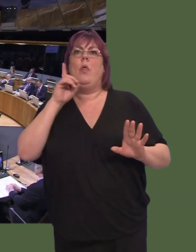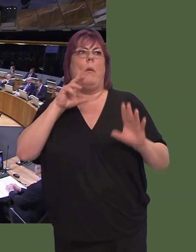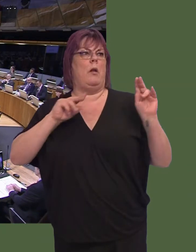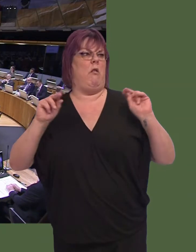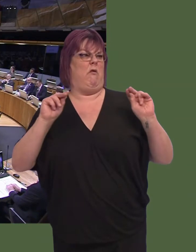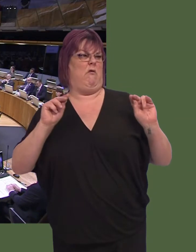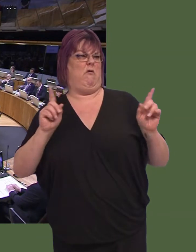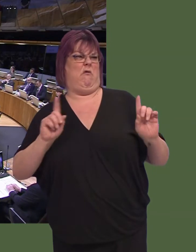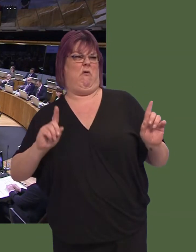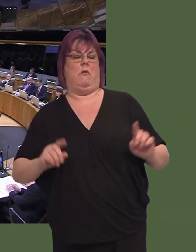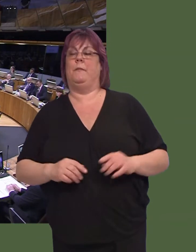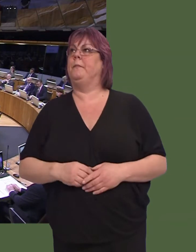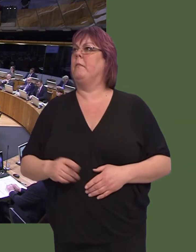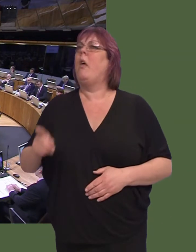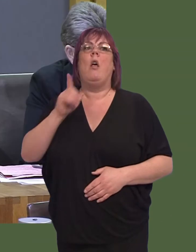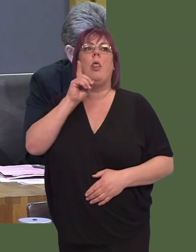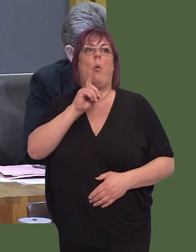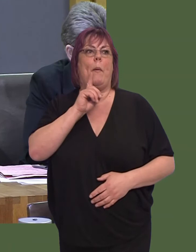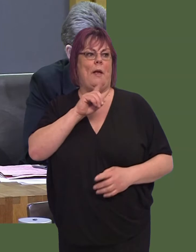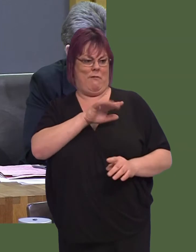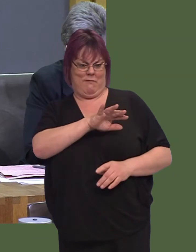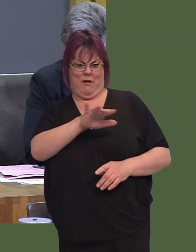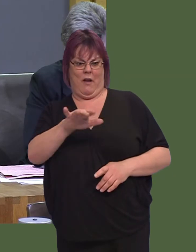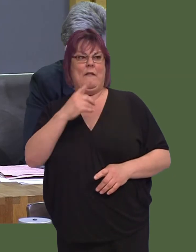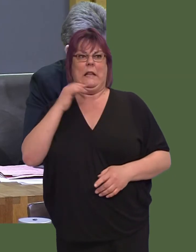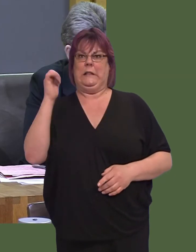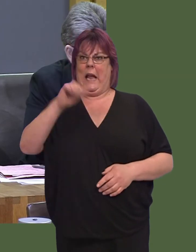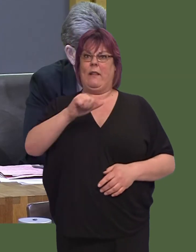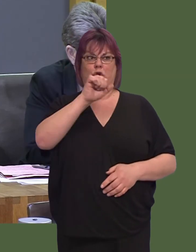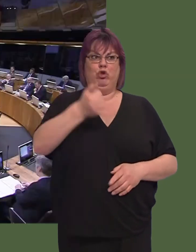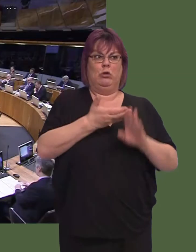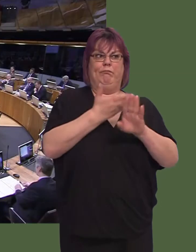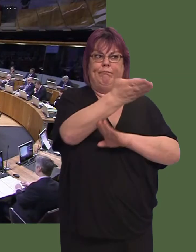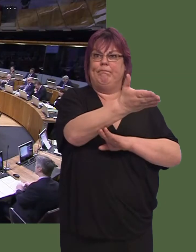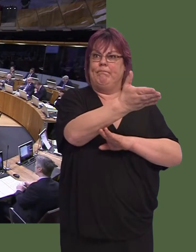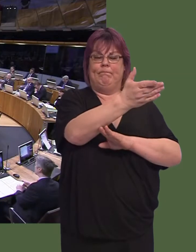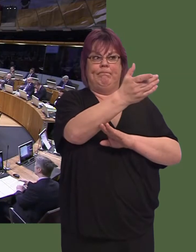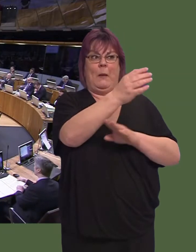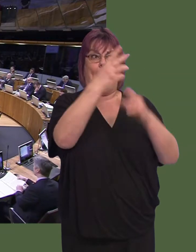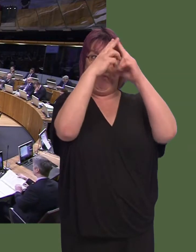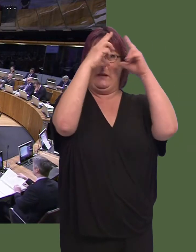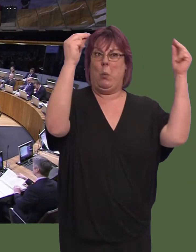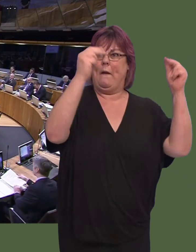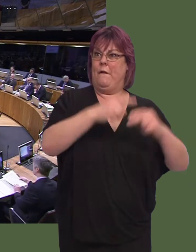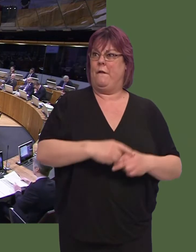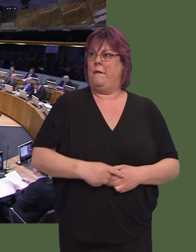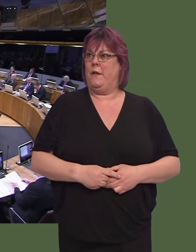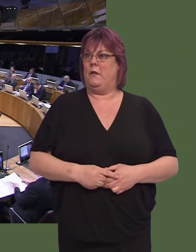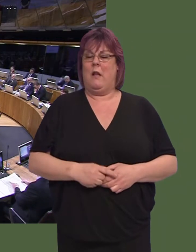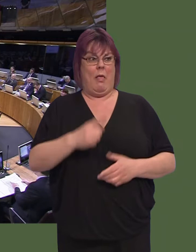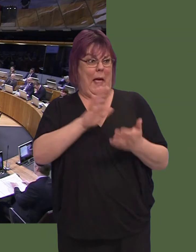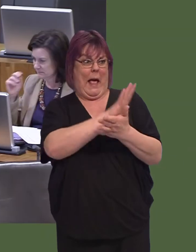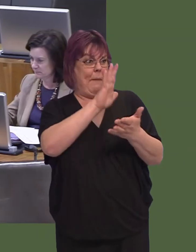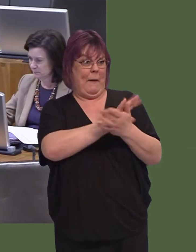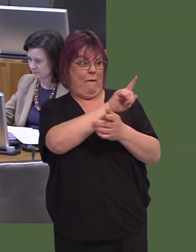Well, the women around me on the front bench have all said yes to that. That they're more than